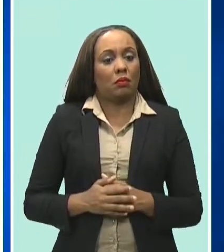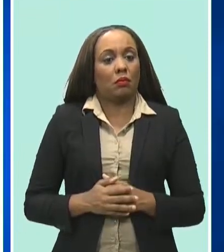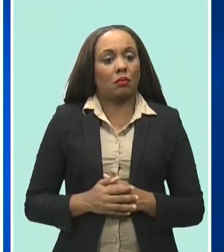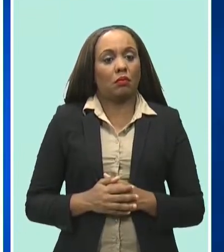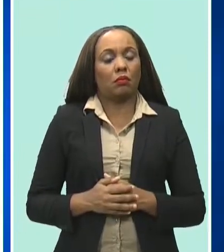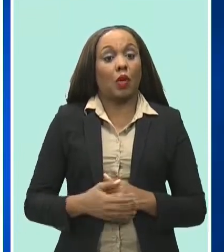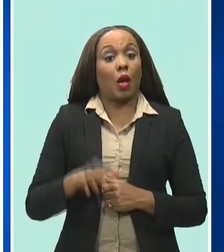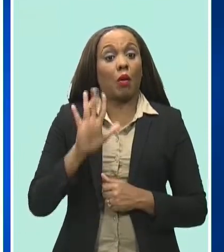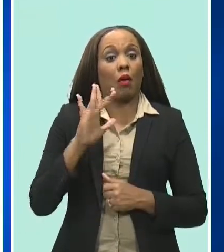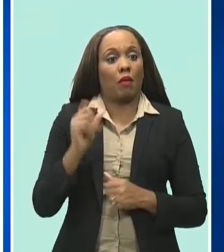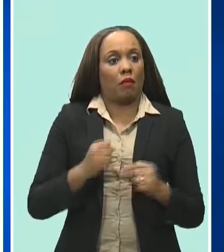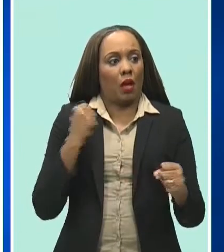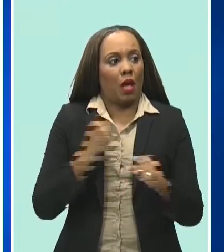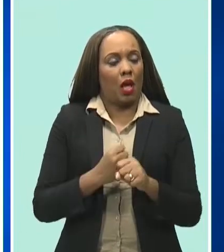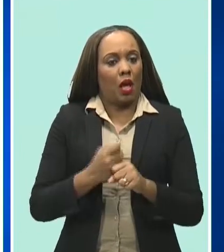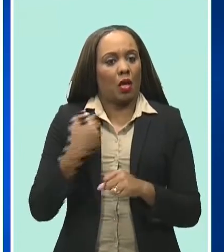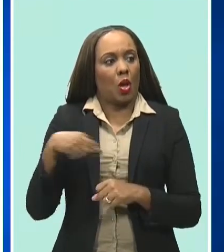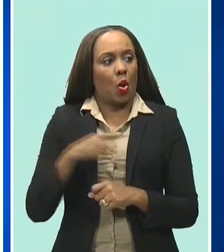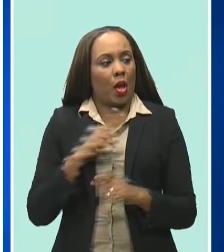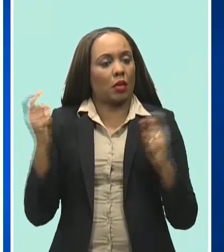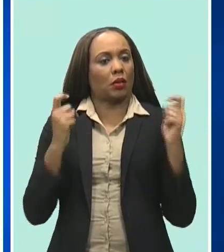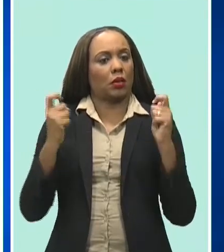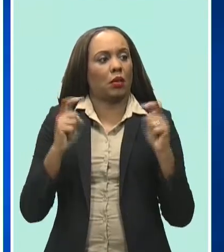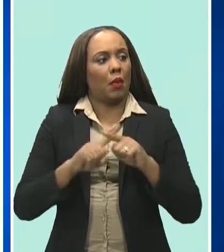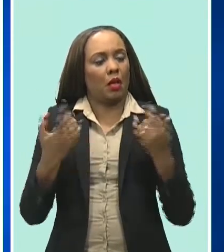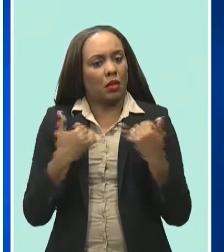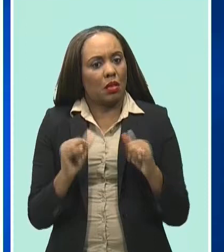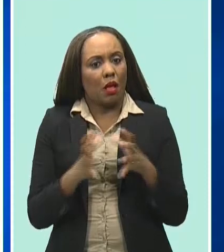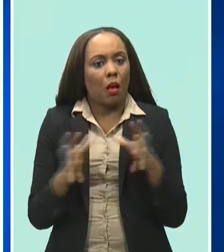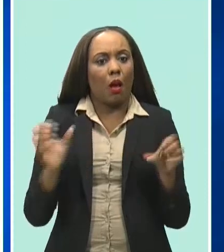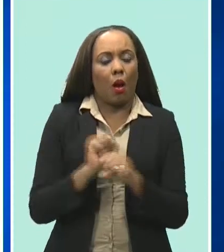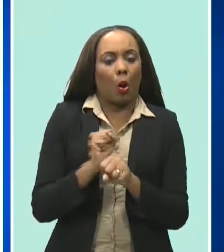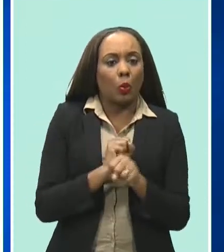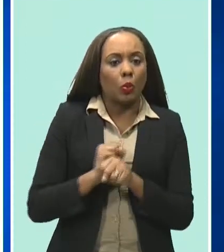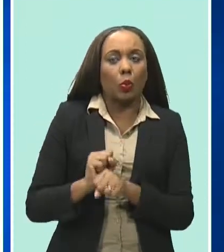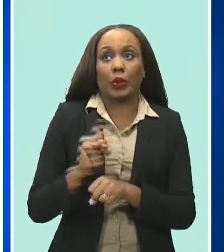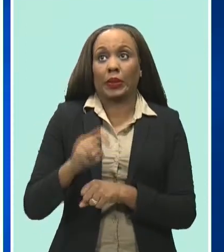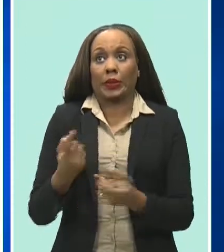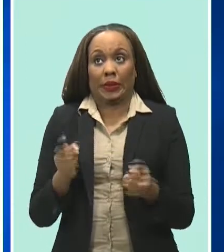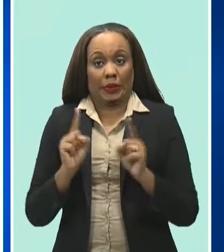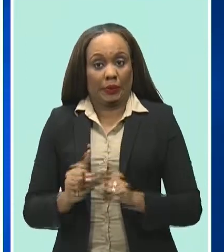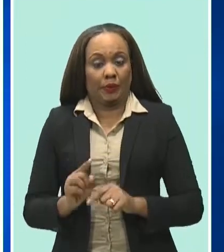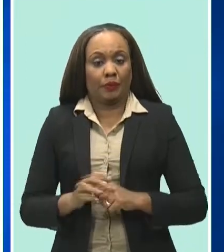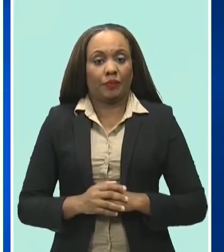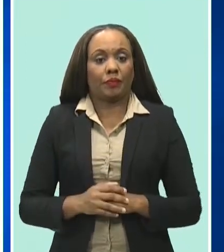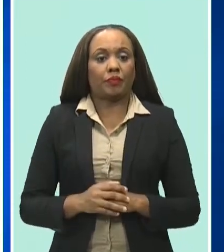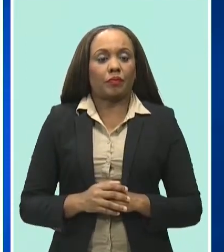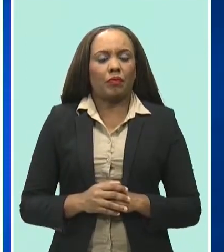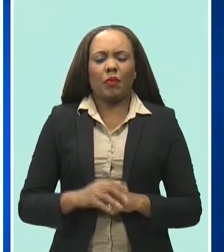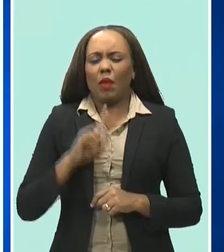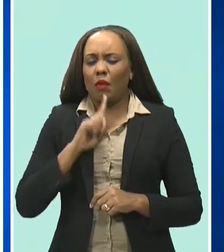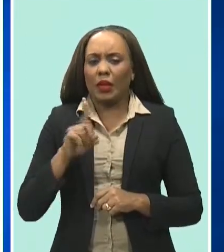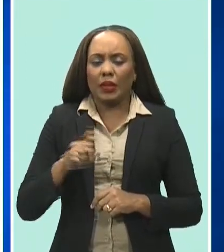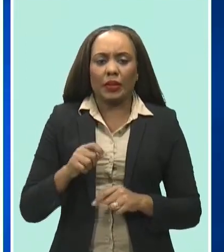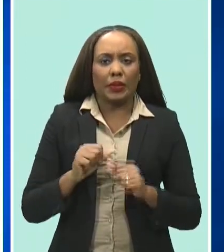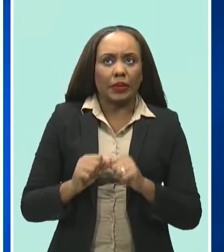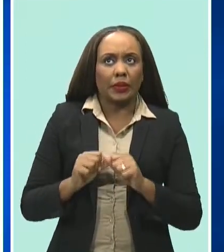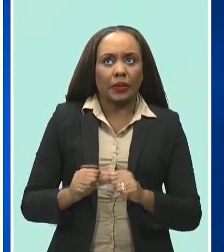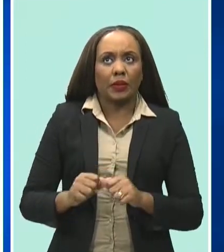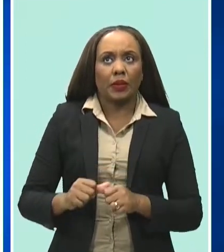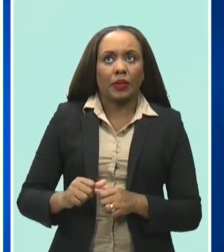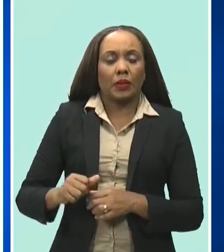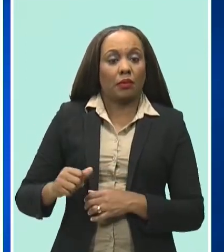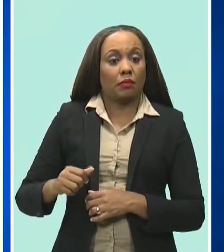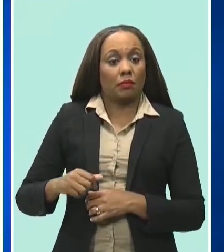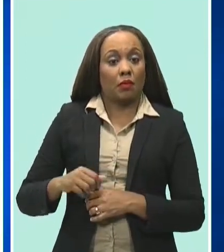though, lots of work remains to be done, and that seems to be a prevailing theme since the speakers